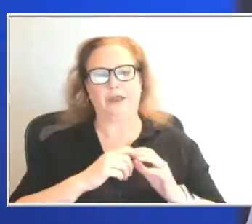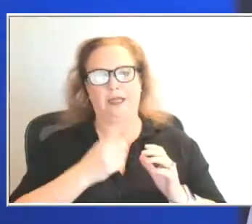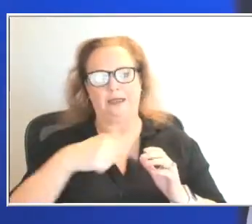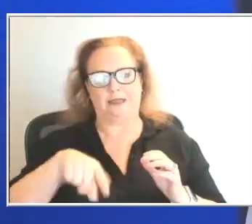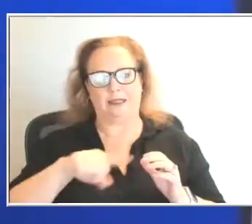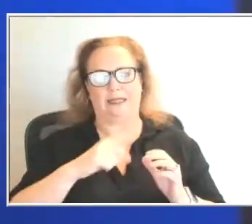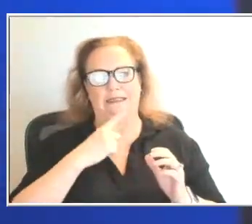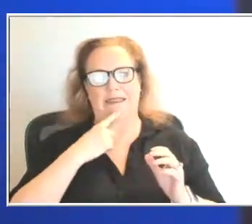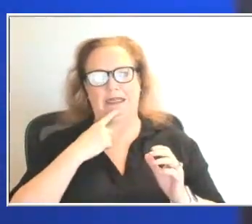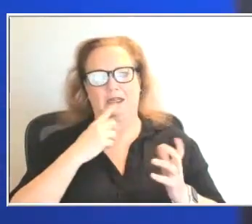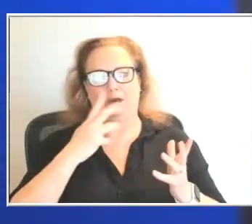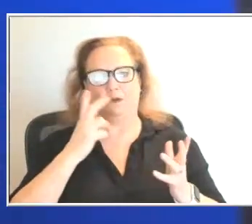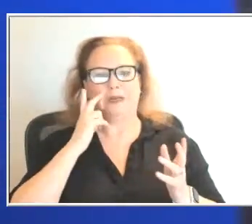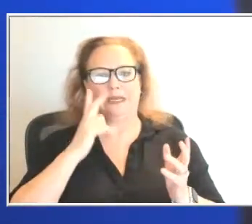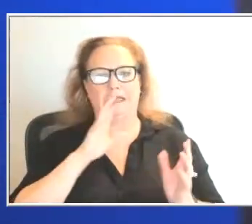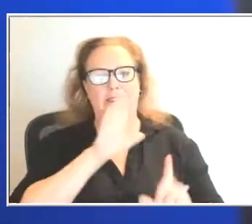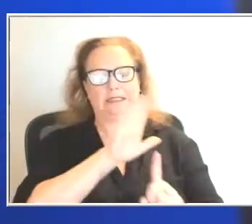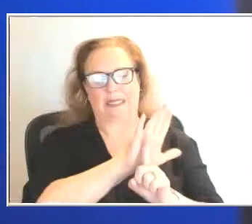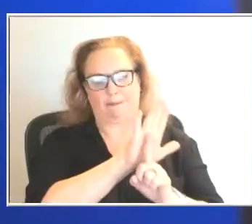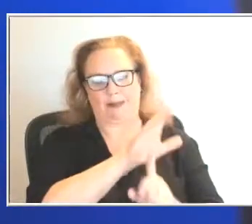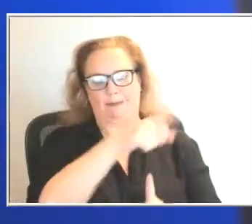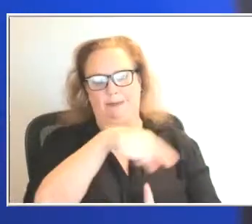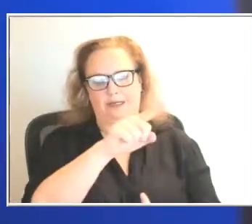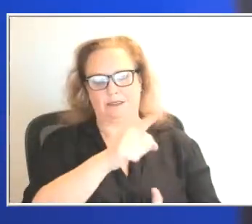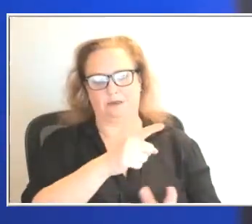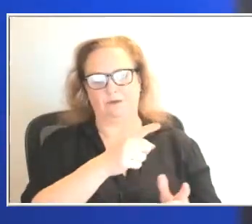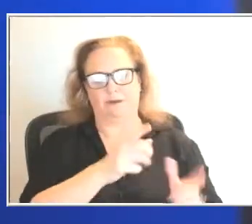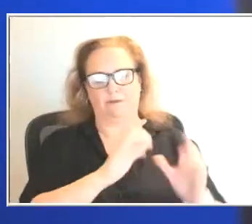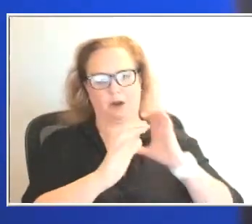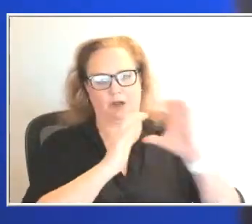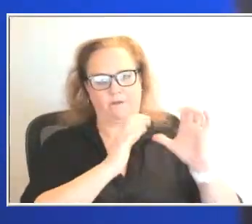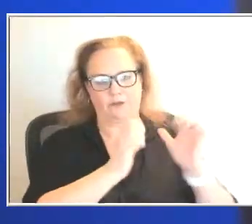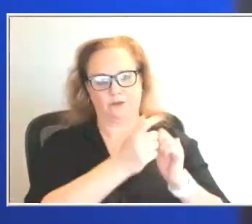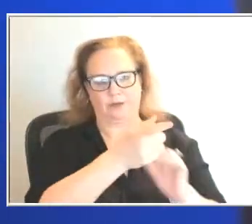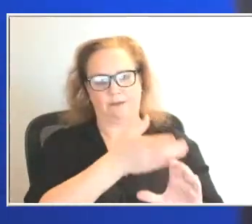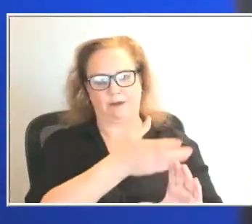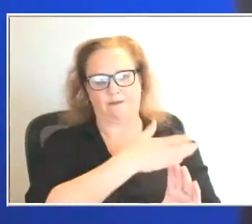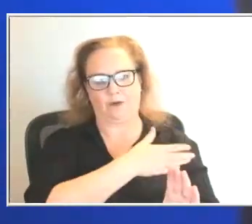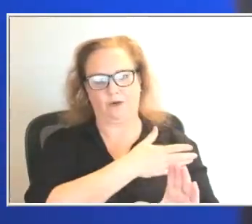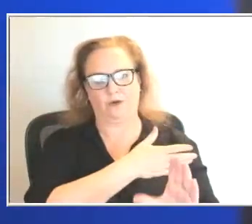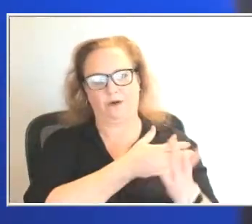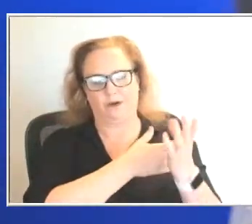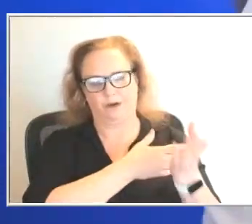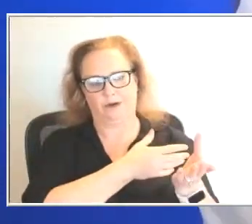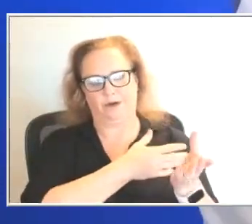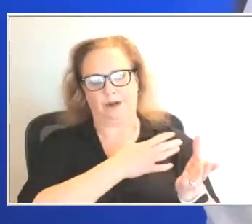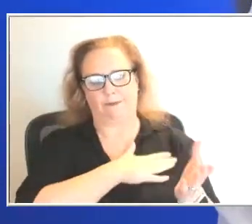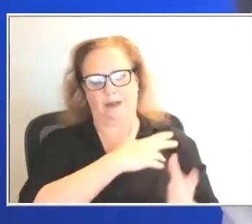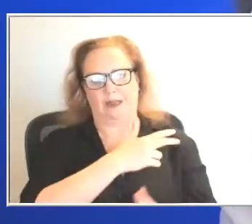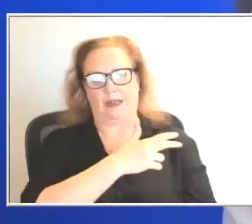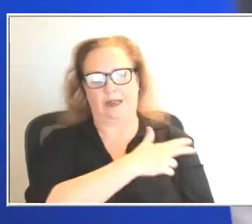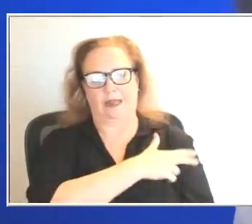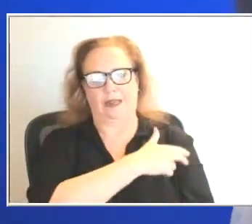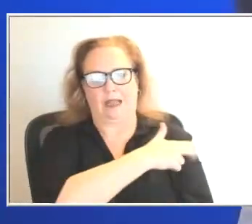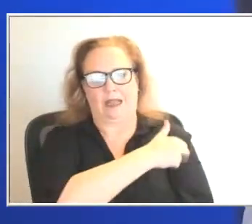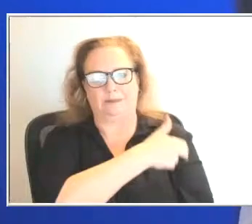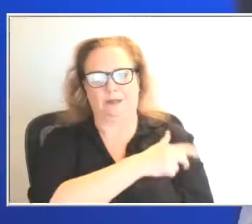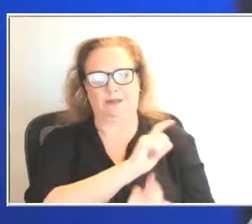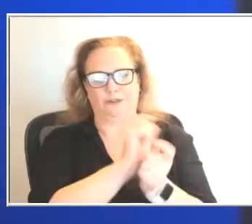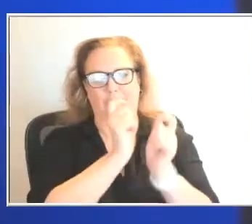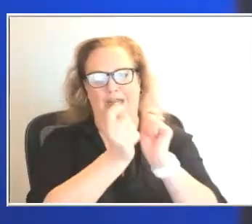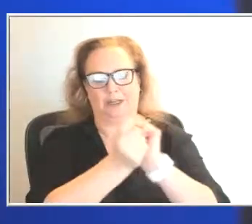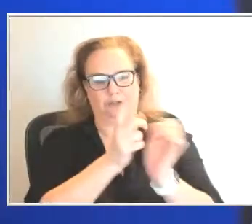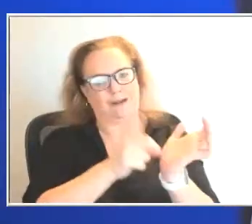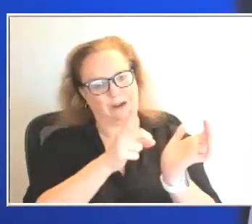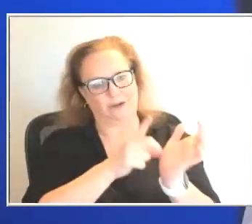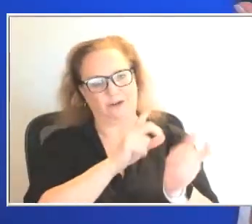say, we need to see them because we've had this whole conversation before. And so my hospitalist has changed every week, but we're